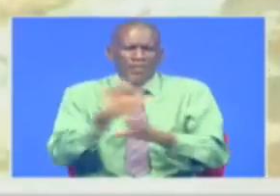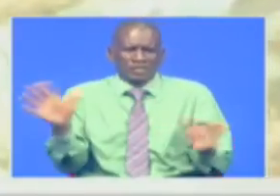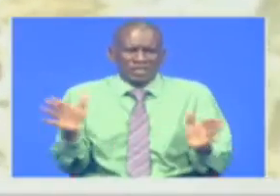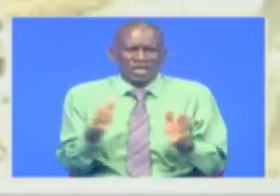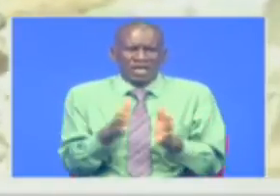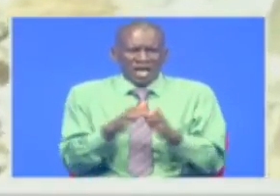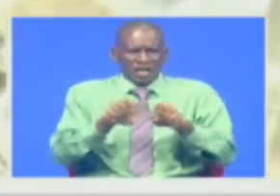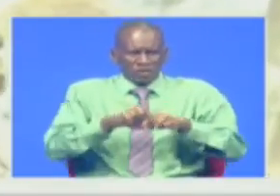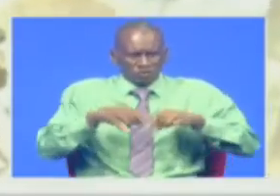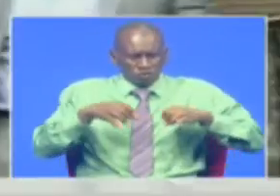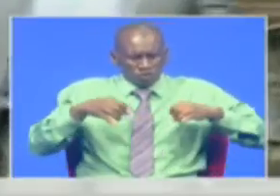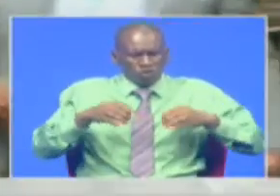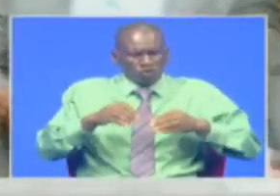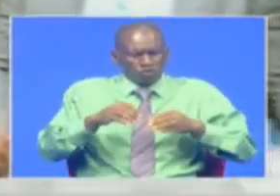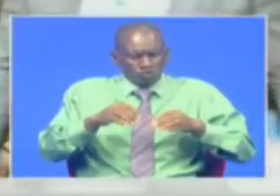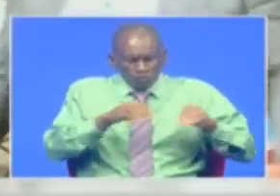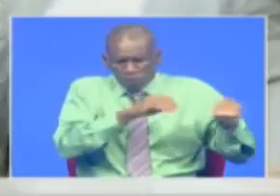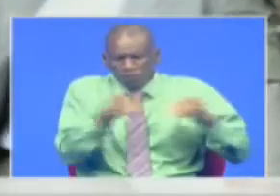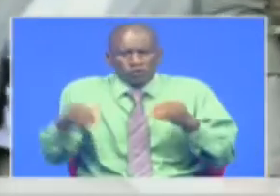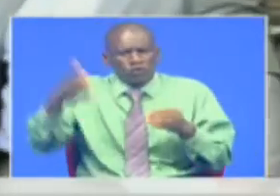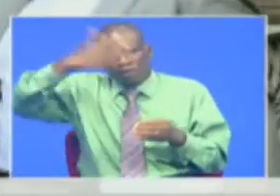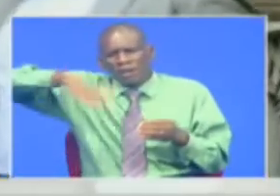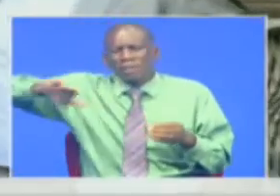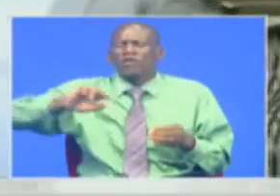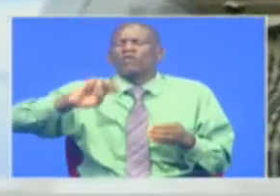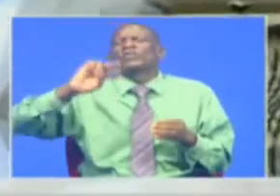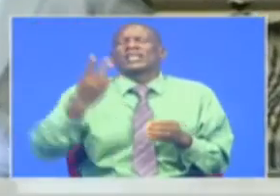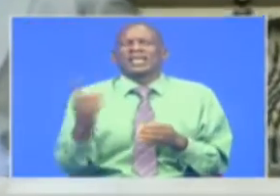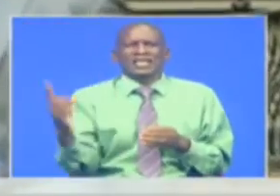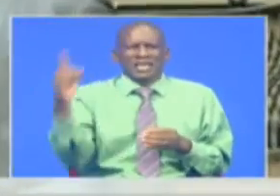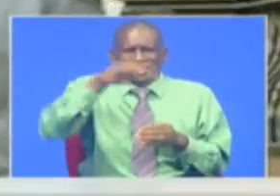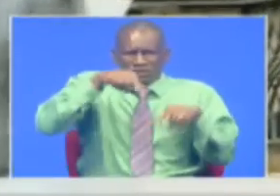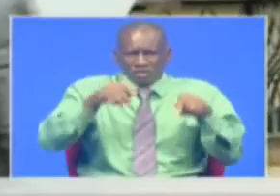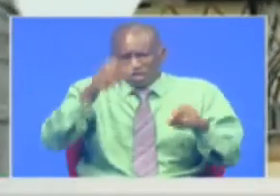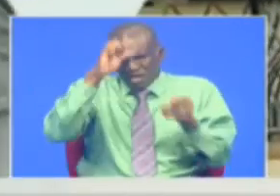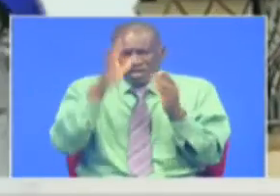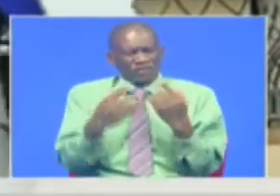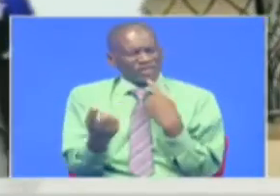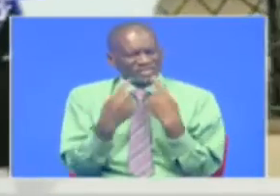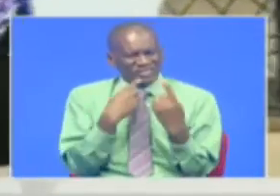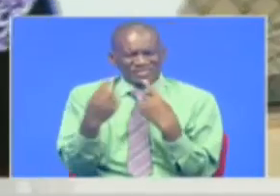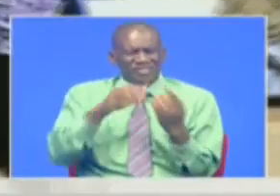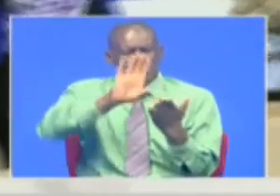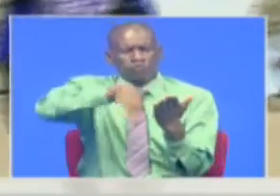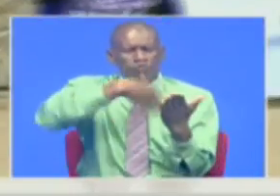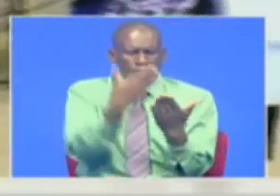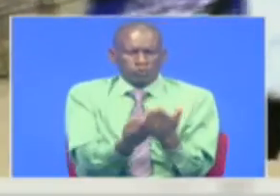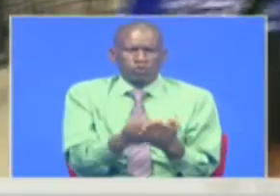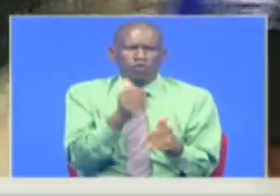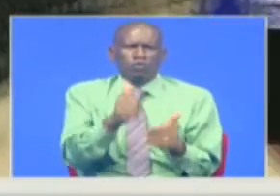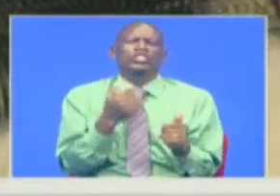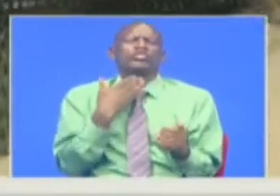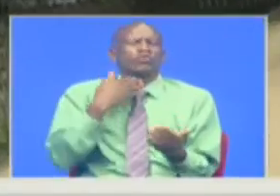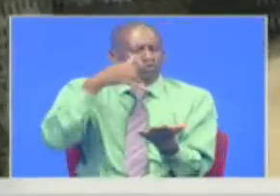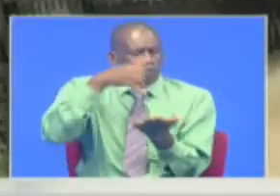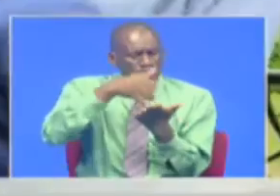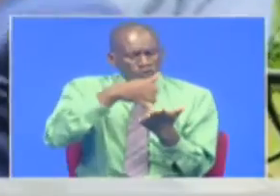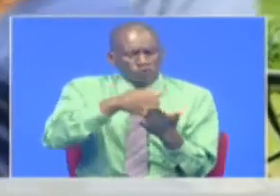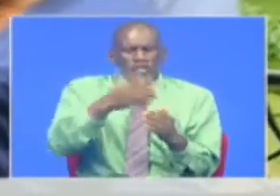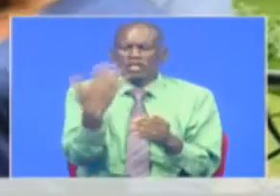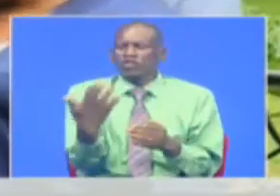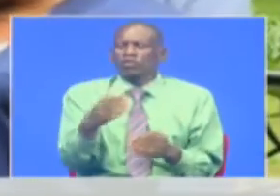it through Parliament. For a second straight day, governors discussed proposals they would want included in the